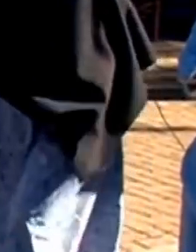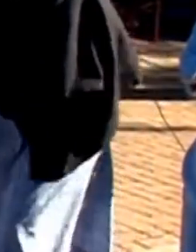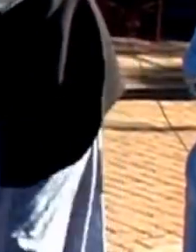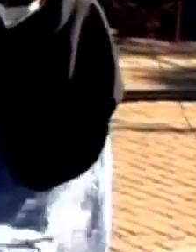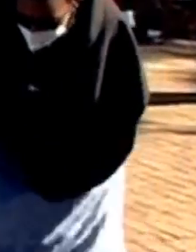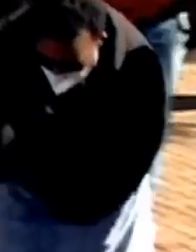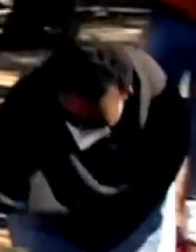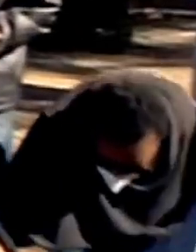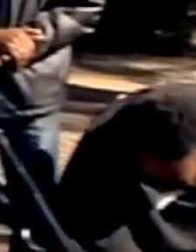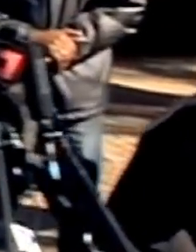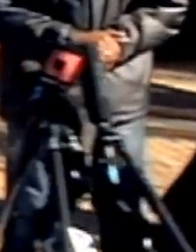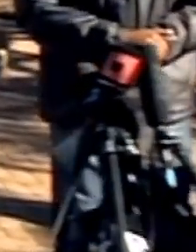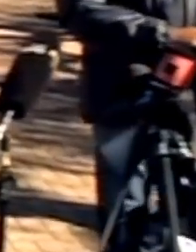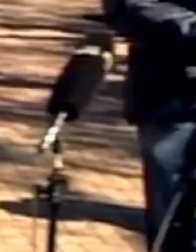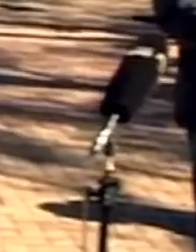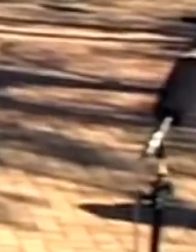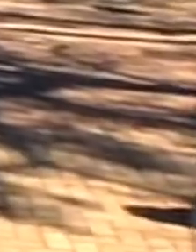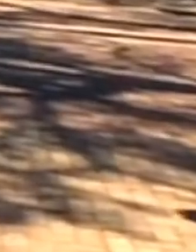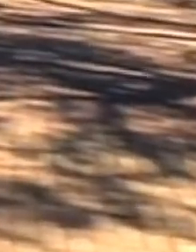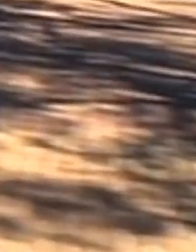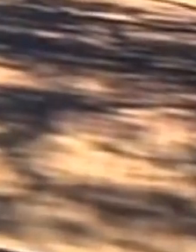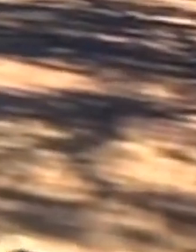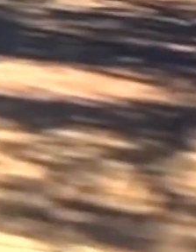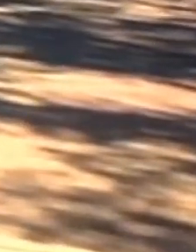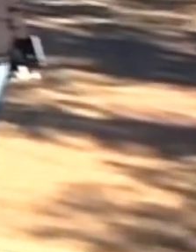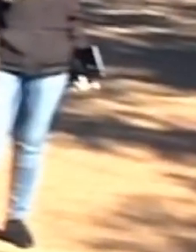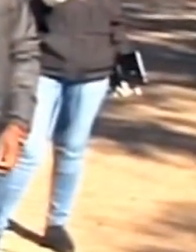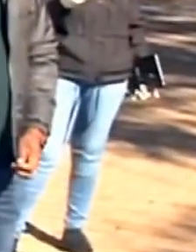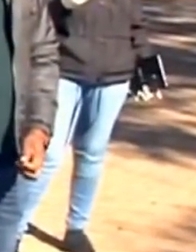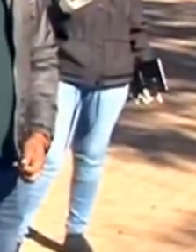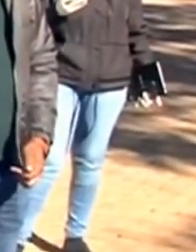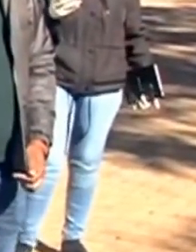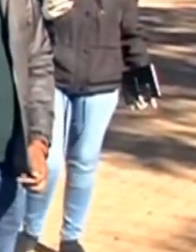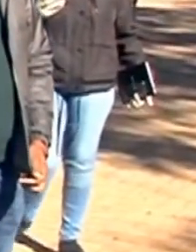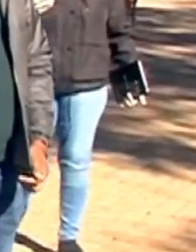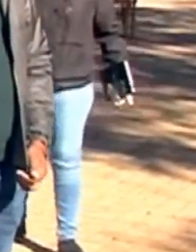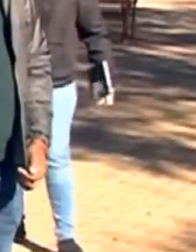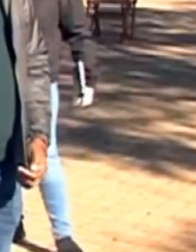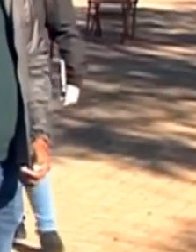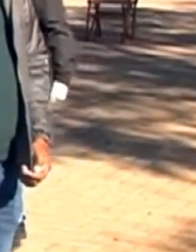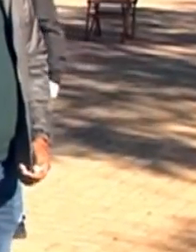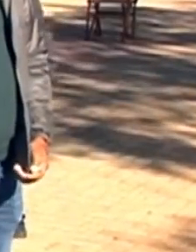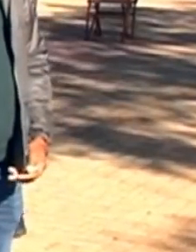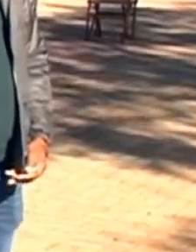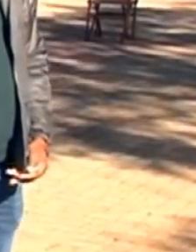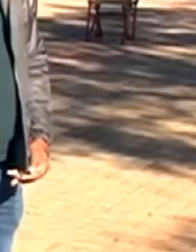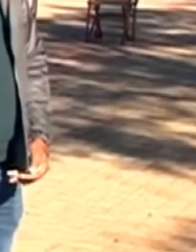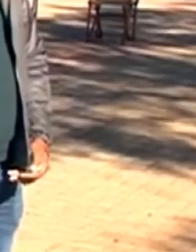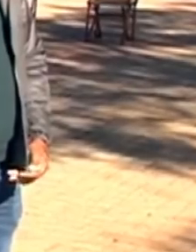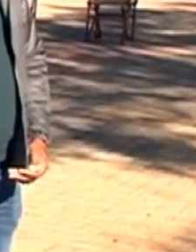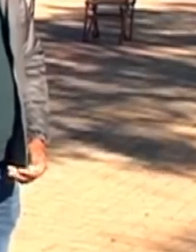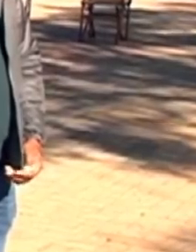much. Okay, thank you, Miss Annie. Okay, we've got a gentleman as well who's going to address you. Then once it's